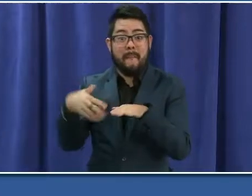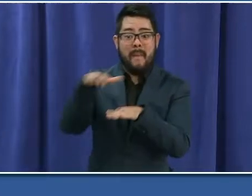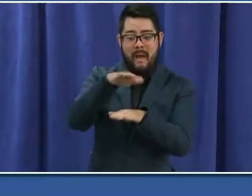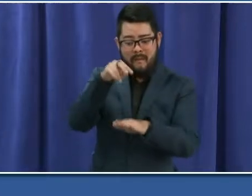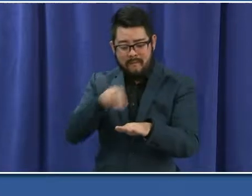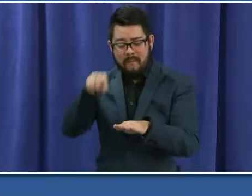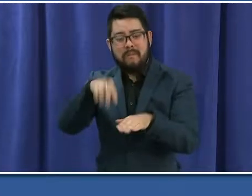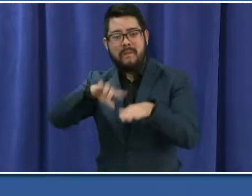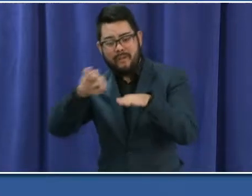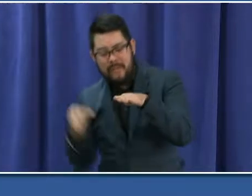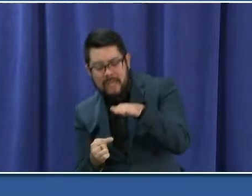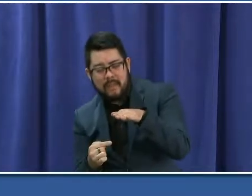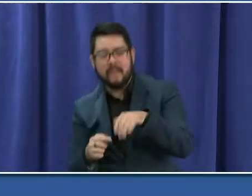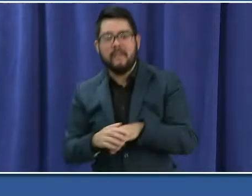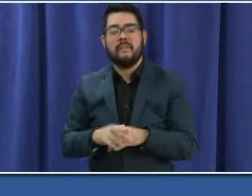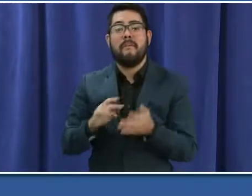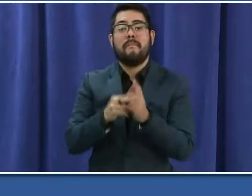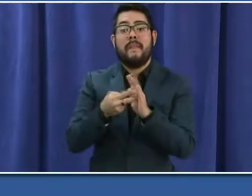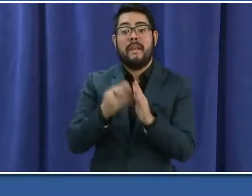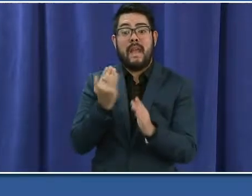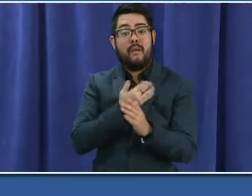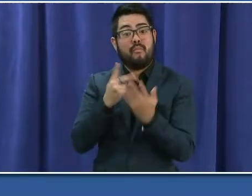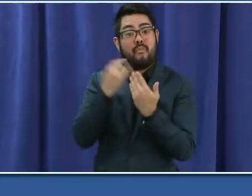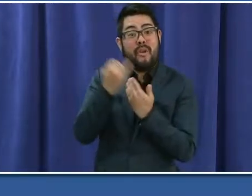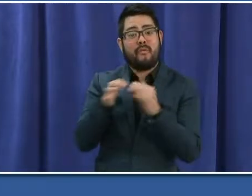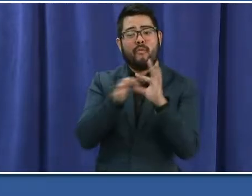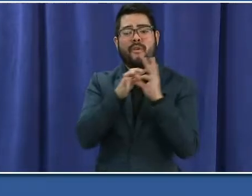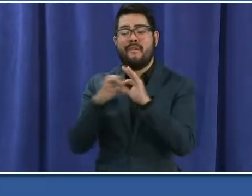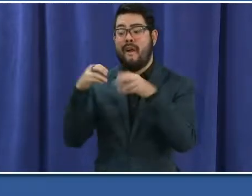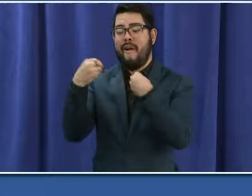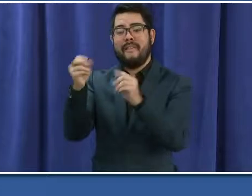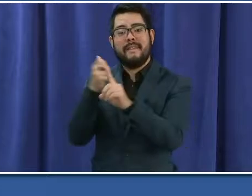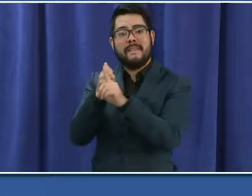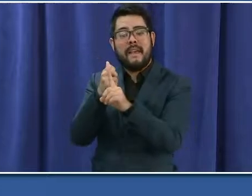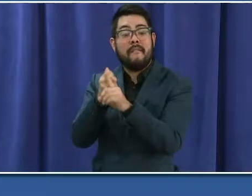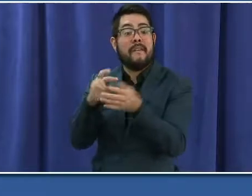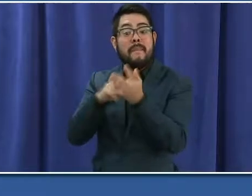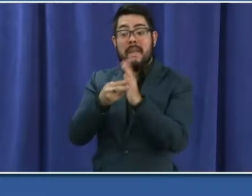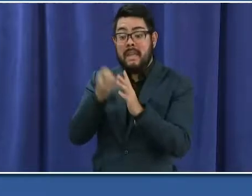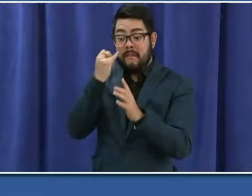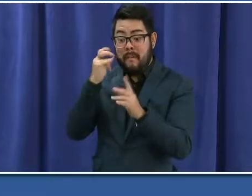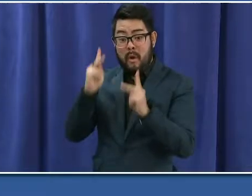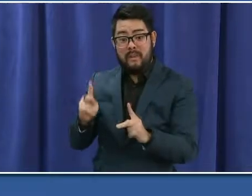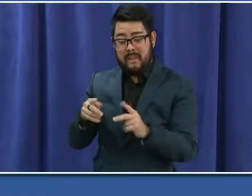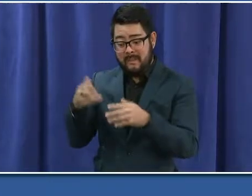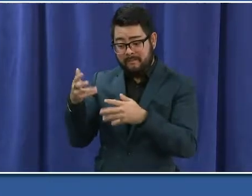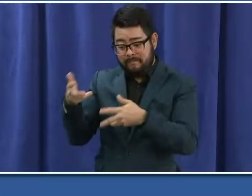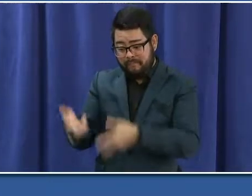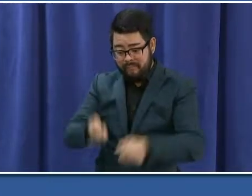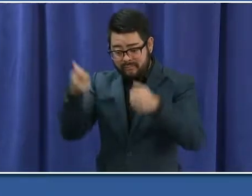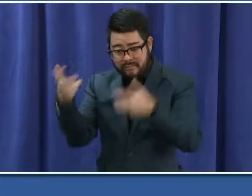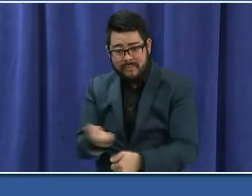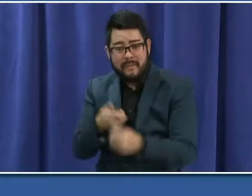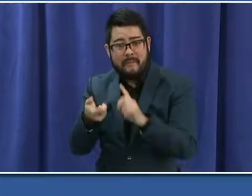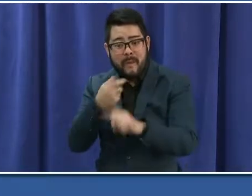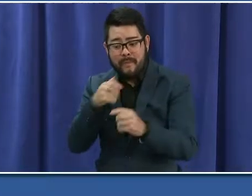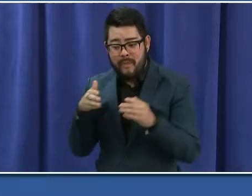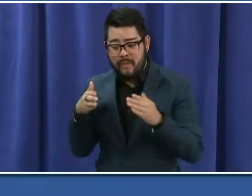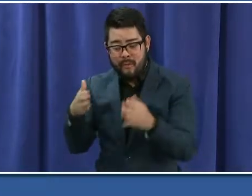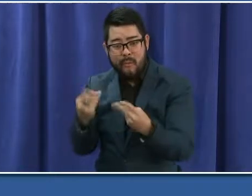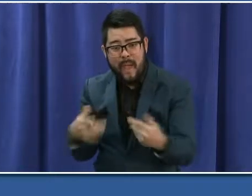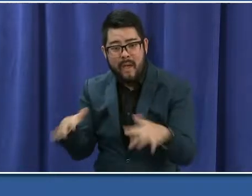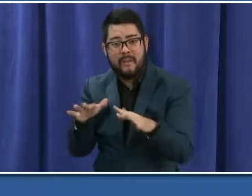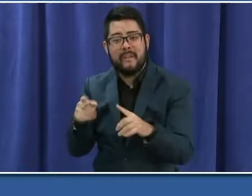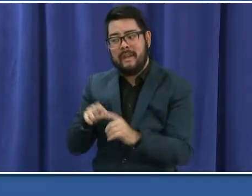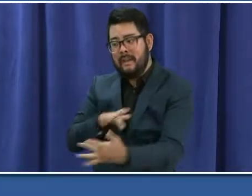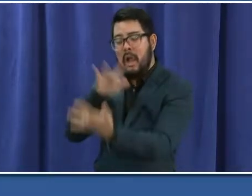work together. So we have things like our project coordination office where anytime anyone's digging in the ground, we coordinate that with water if they're doing